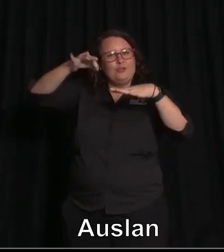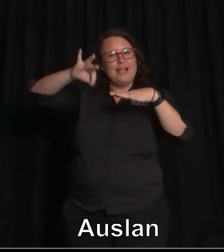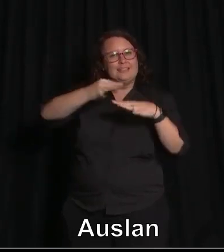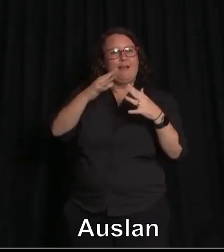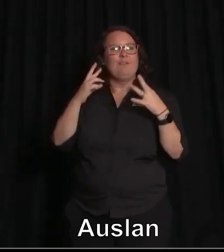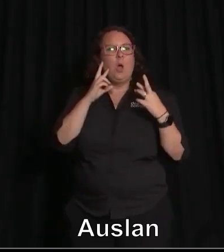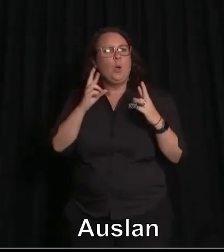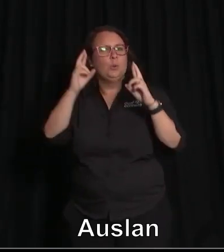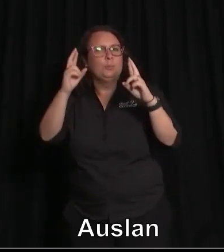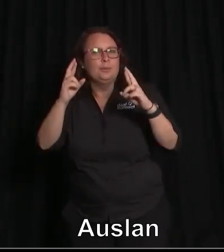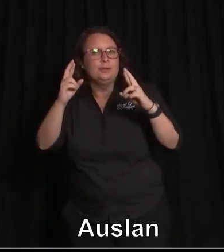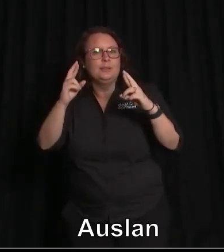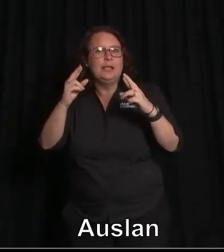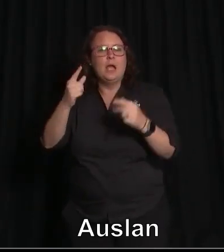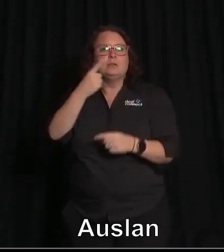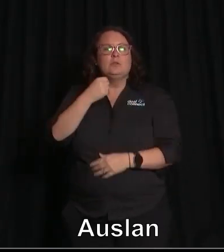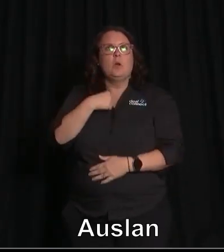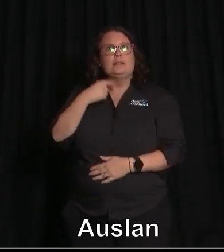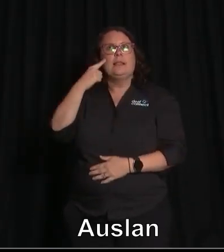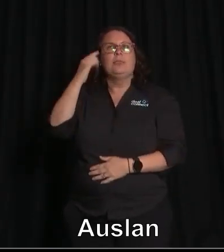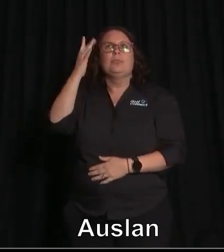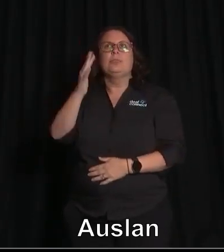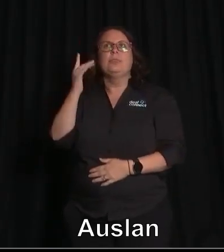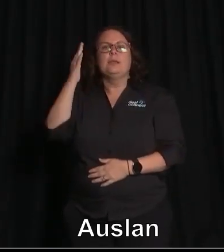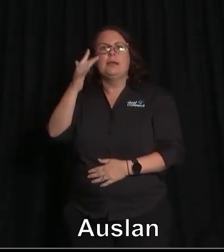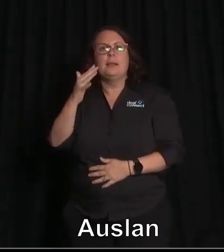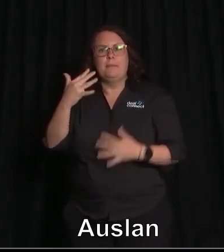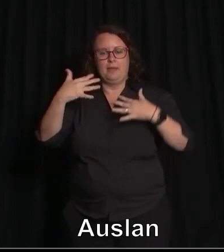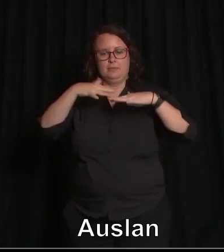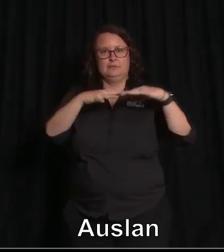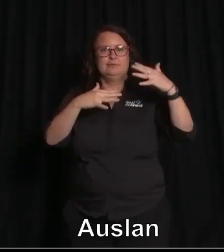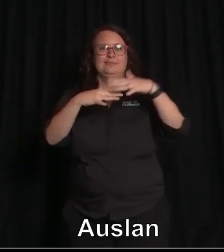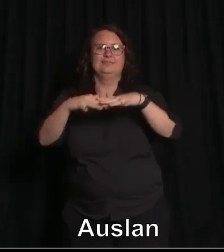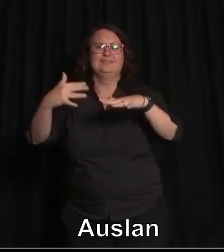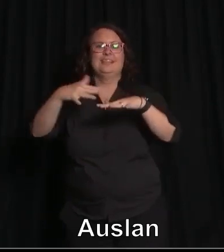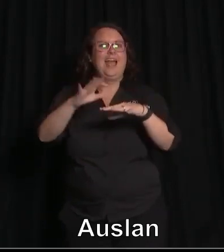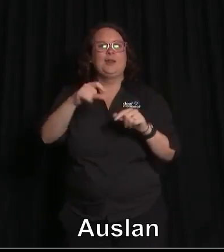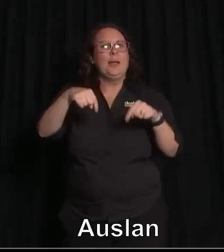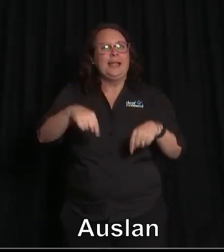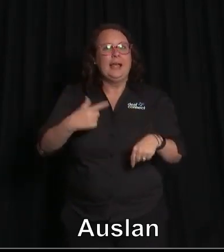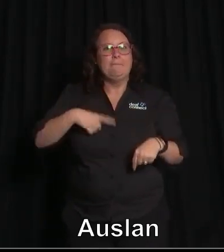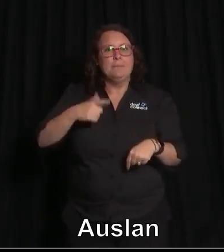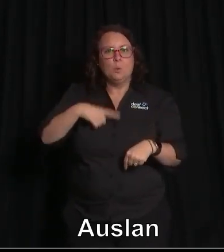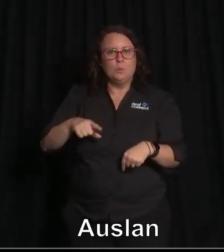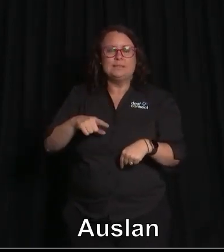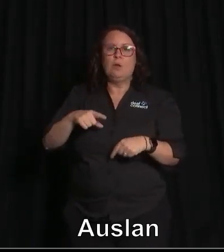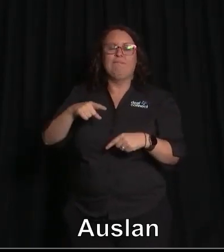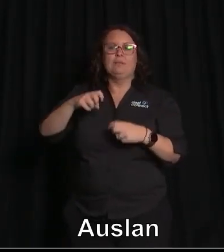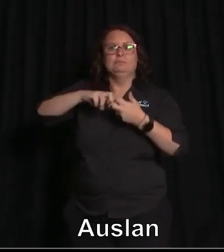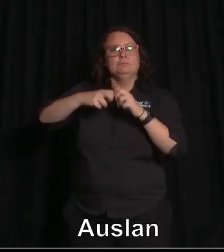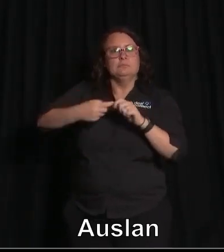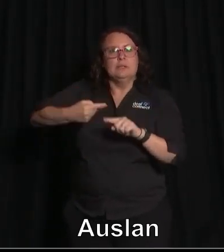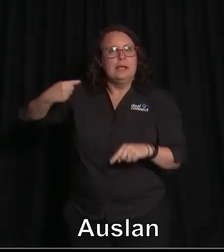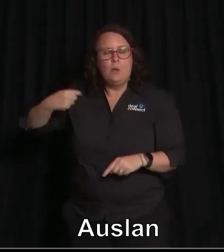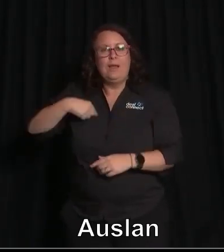our hands and told us to think about that these are not here because of detention, that people are not